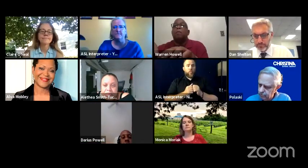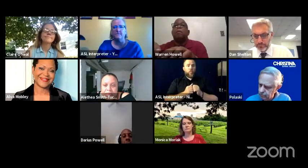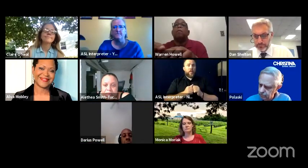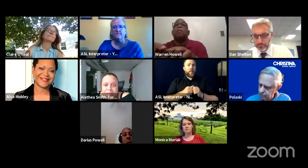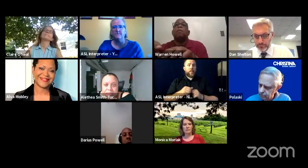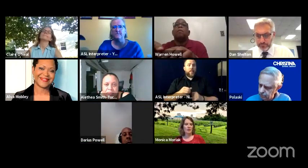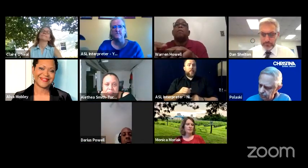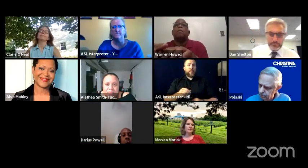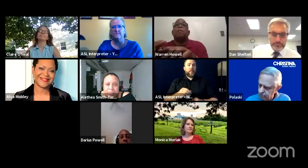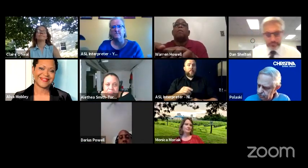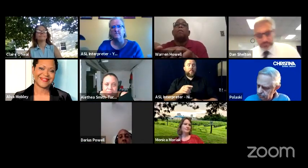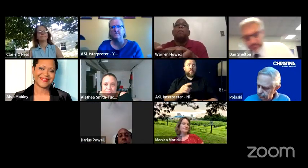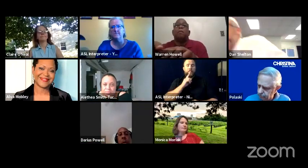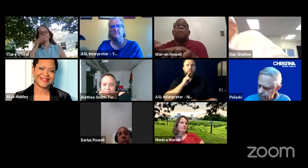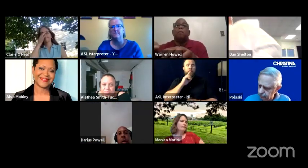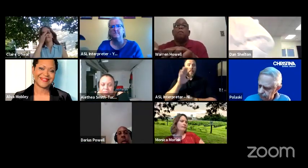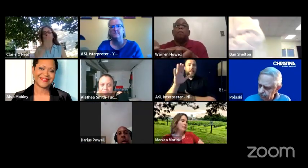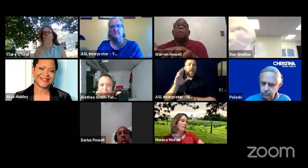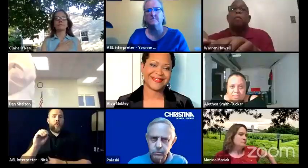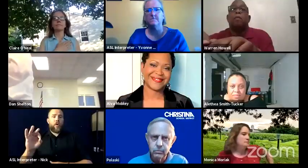Allegiance.